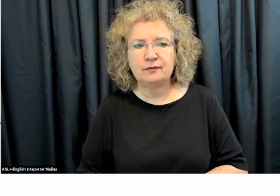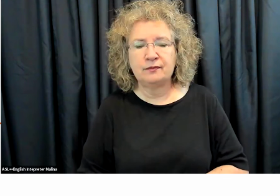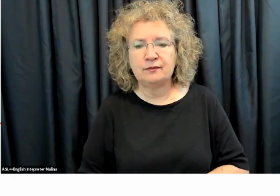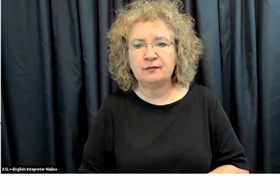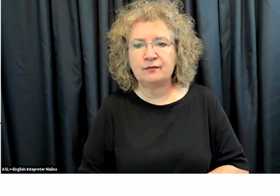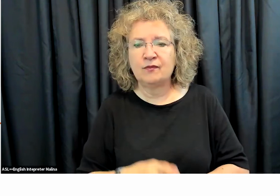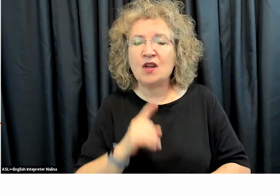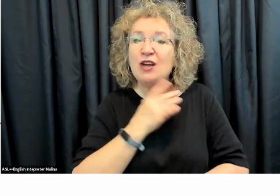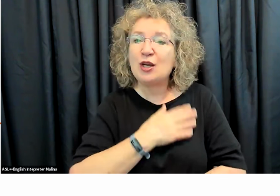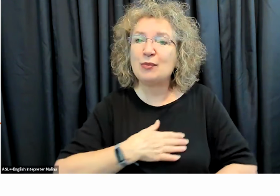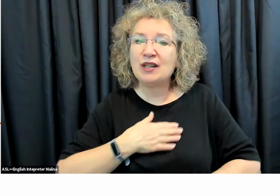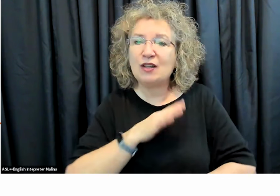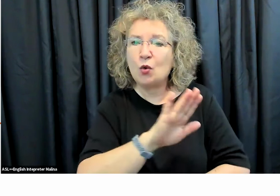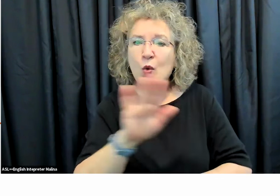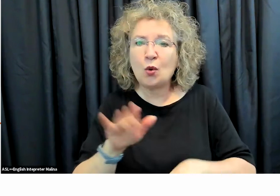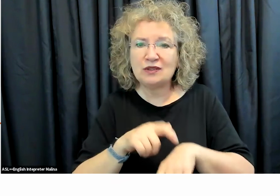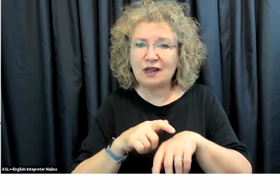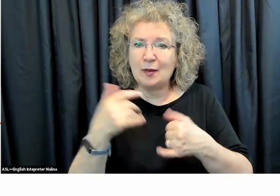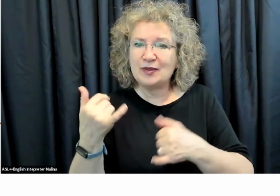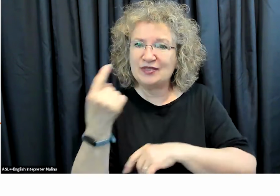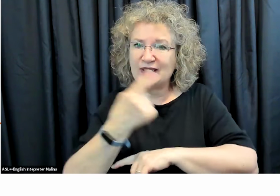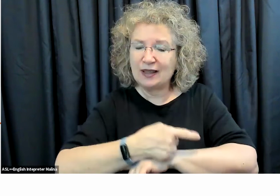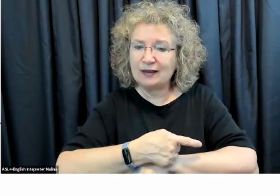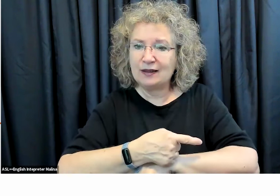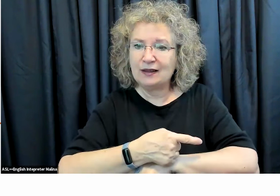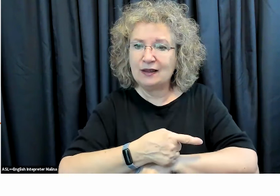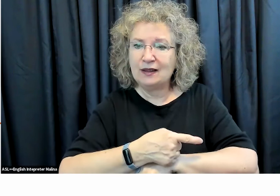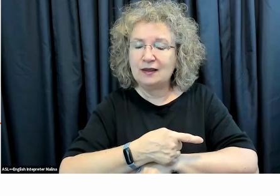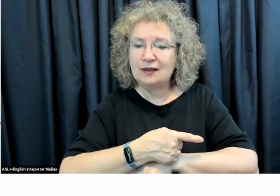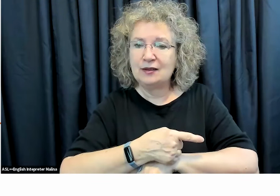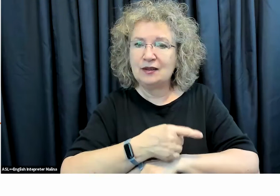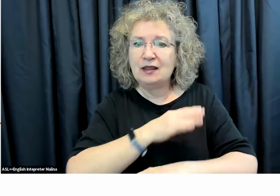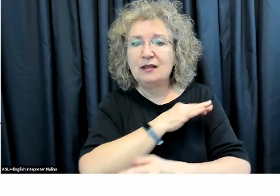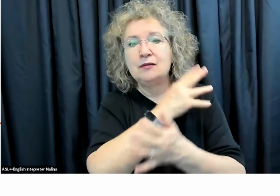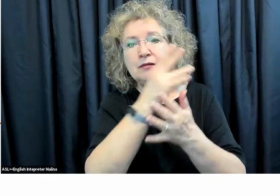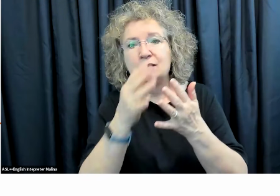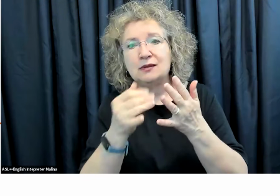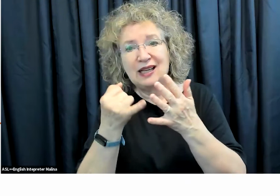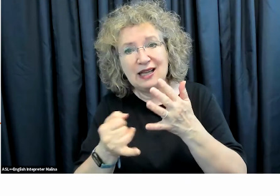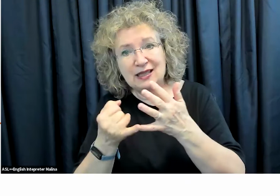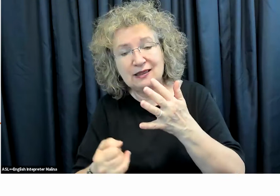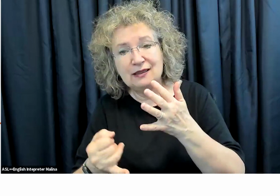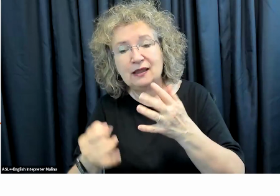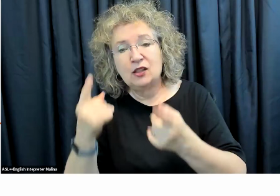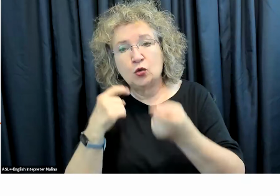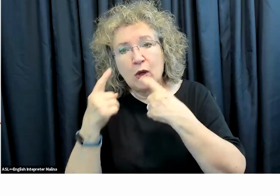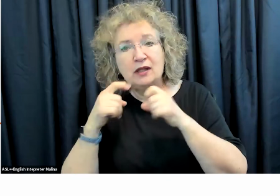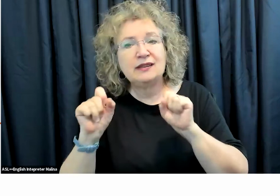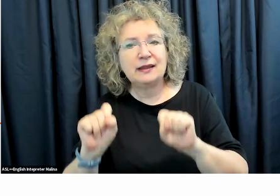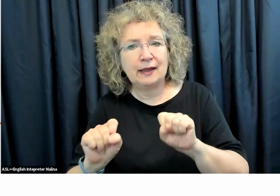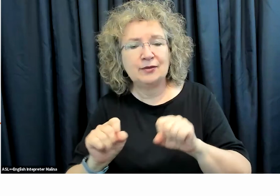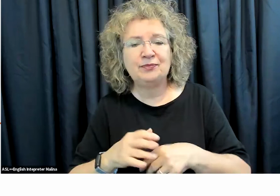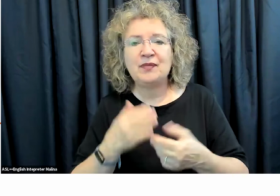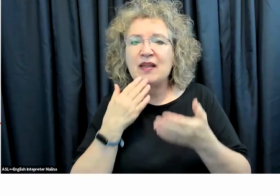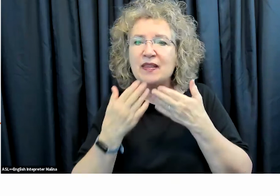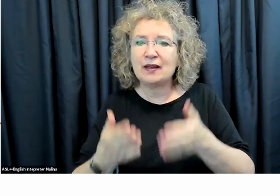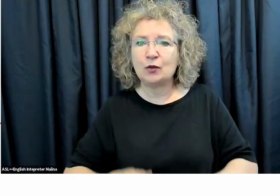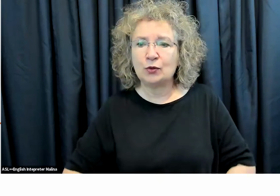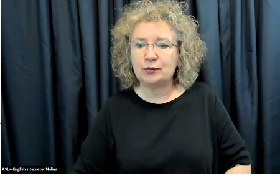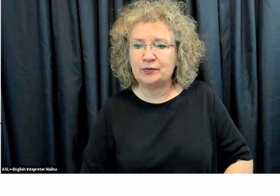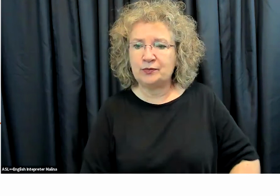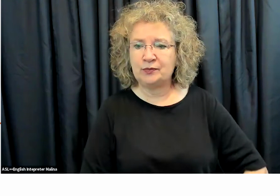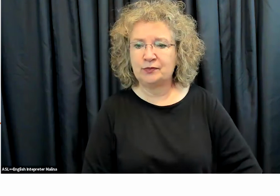And I really appreciate your time today. And at the end, we'll be happy to entertain any questions that you might have. Thanks.